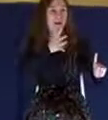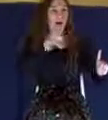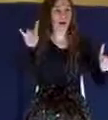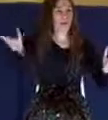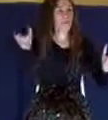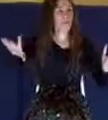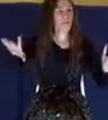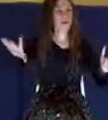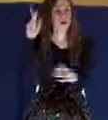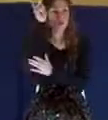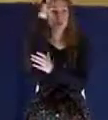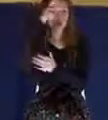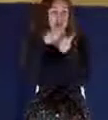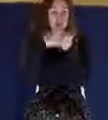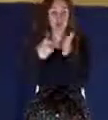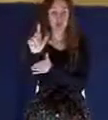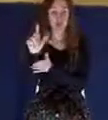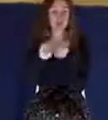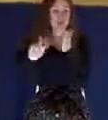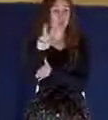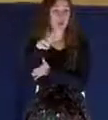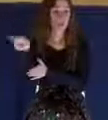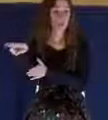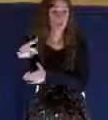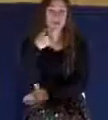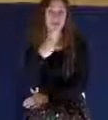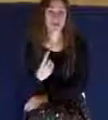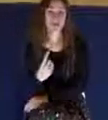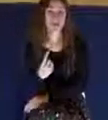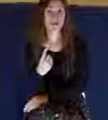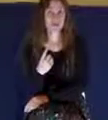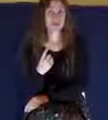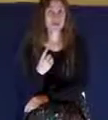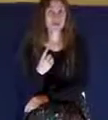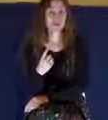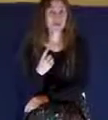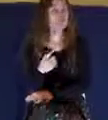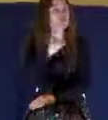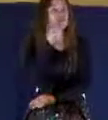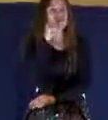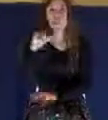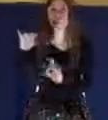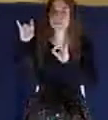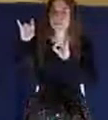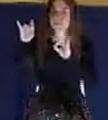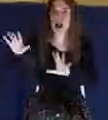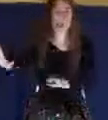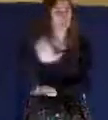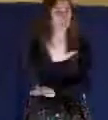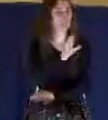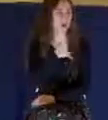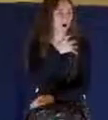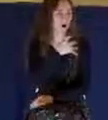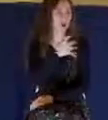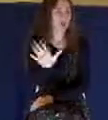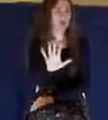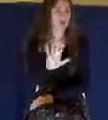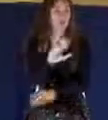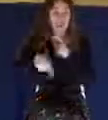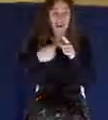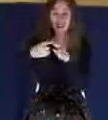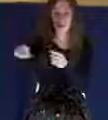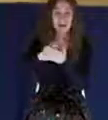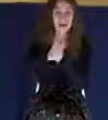23, verse 22 says that, "Despise not thy mother when she is